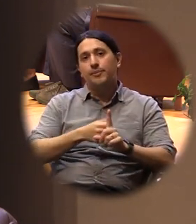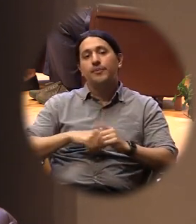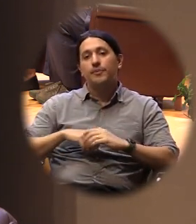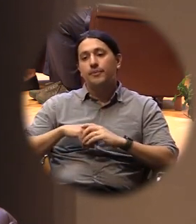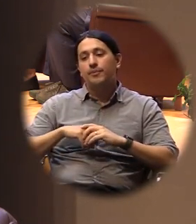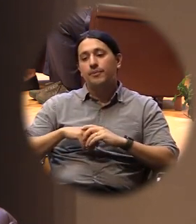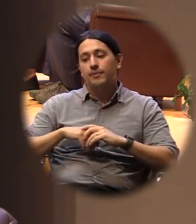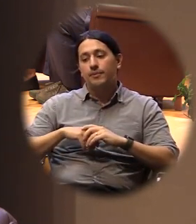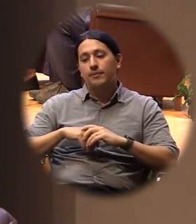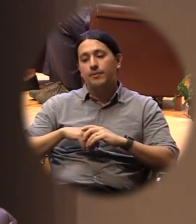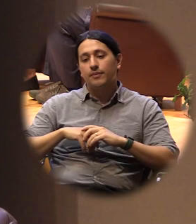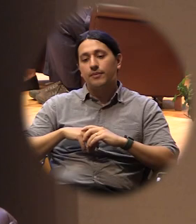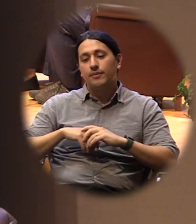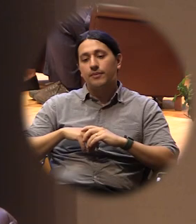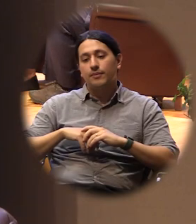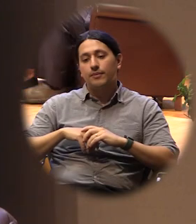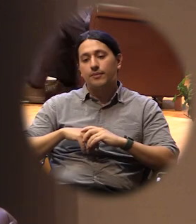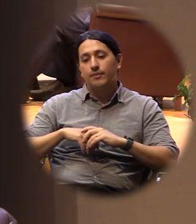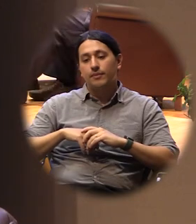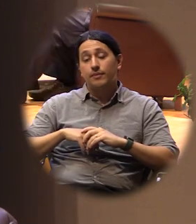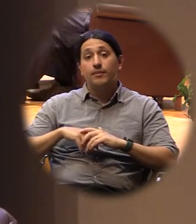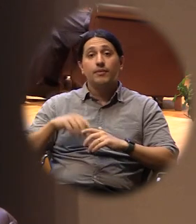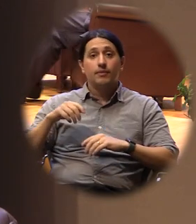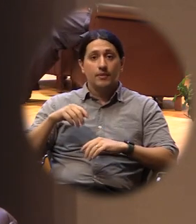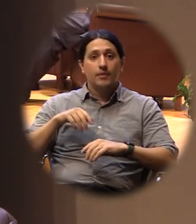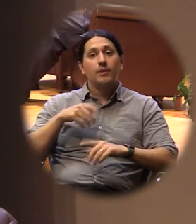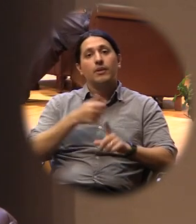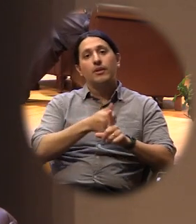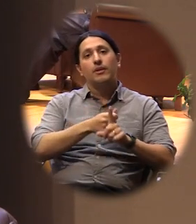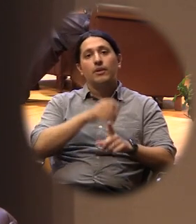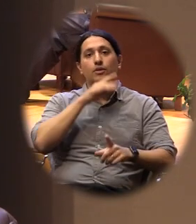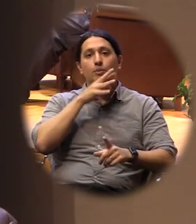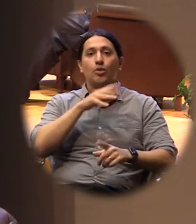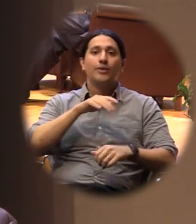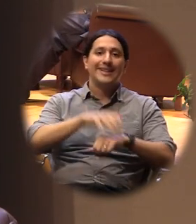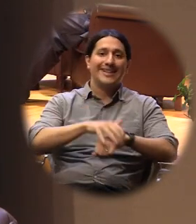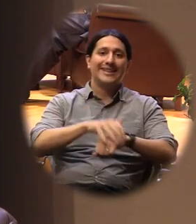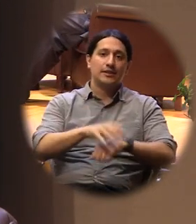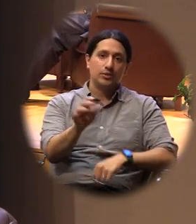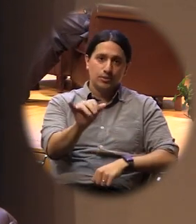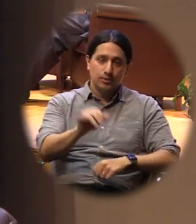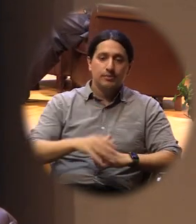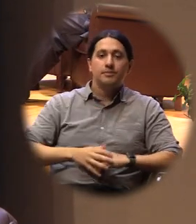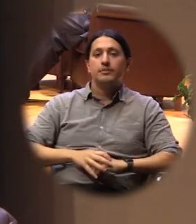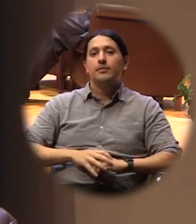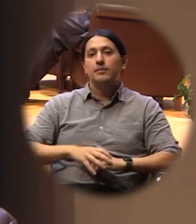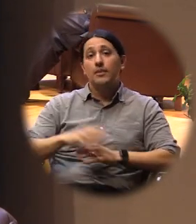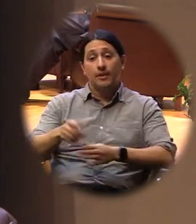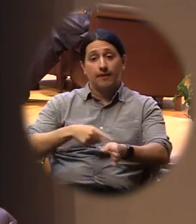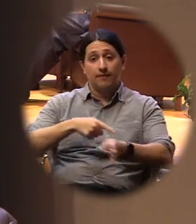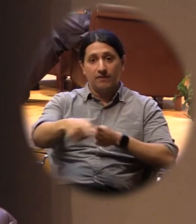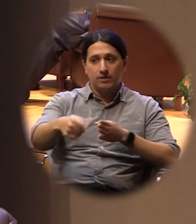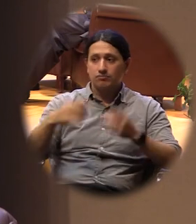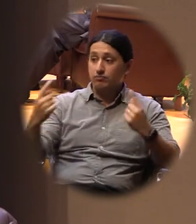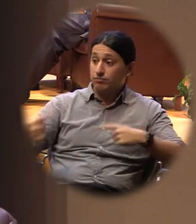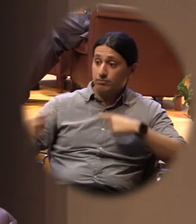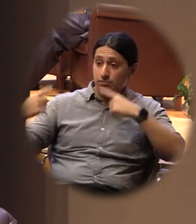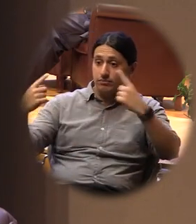developmental psychology has never really exited that